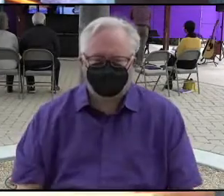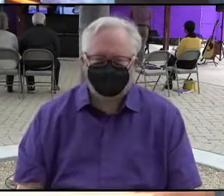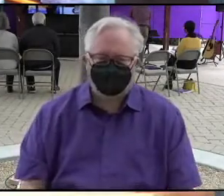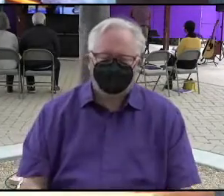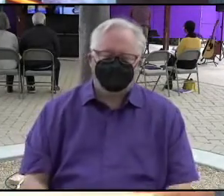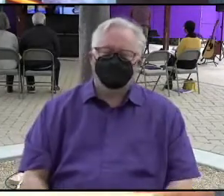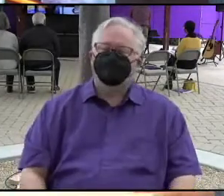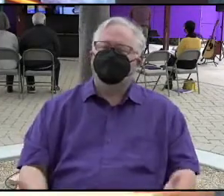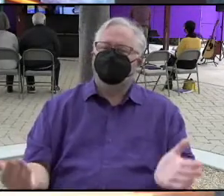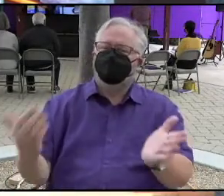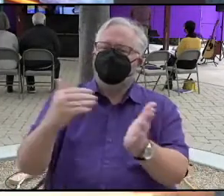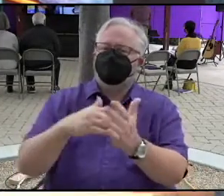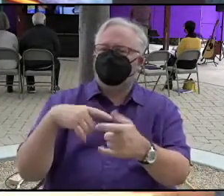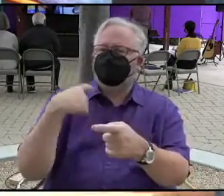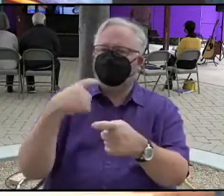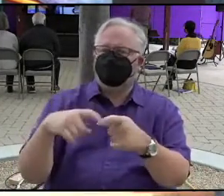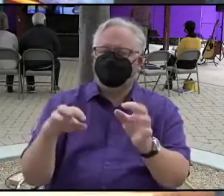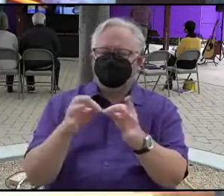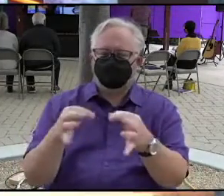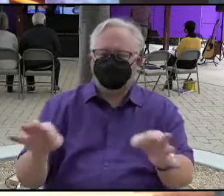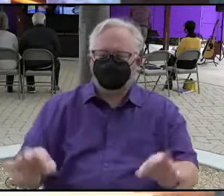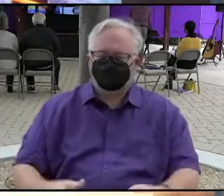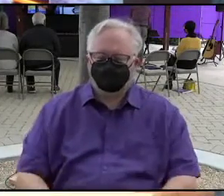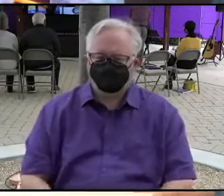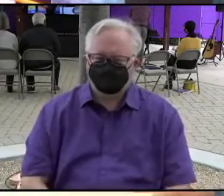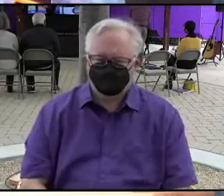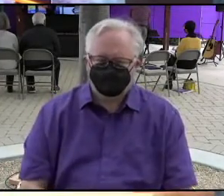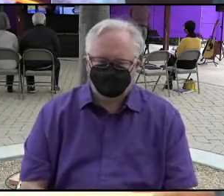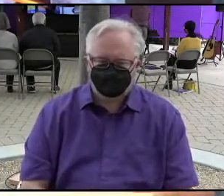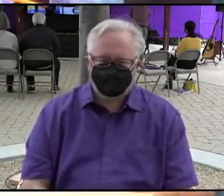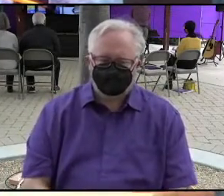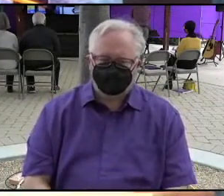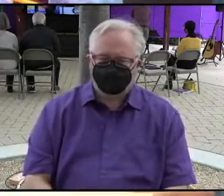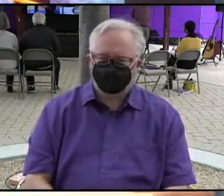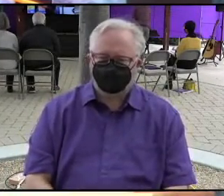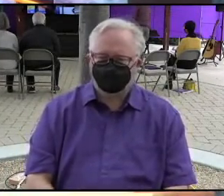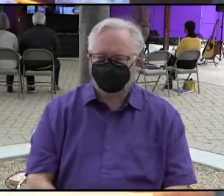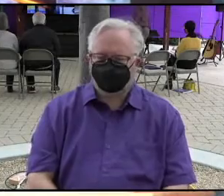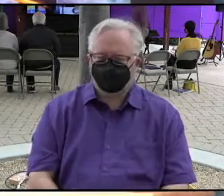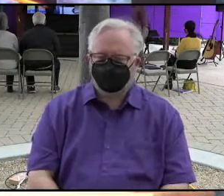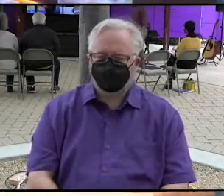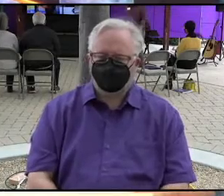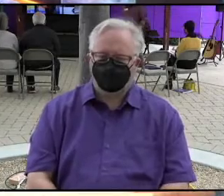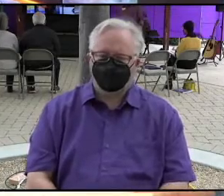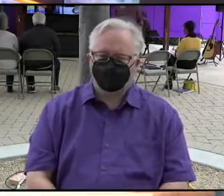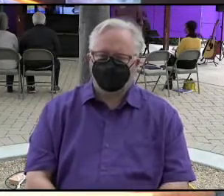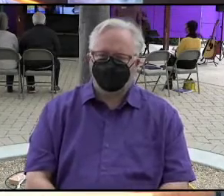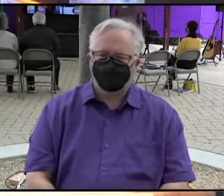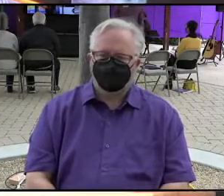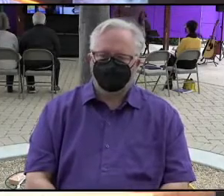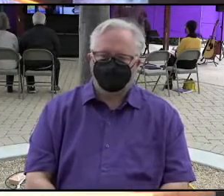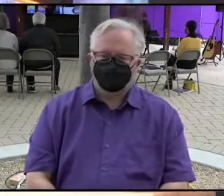Con espíritu de reverencia, reconocemos que nos juntamos esta mañana para meditar